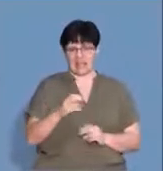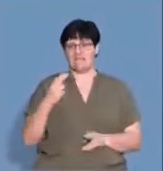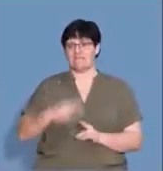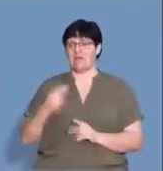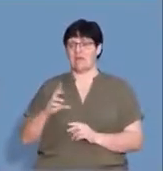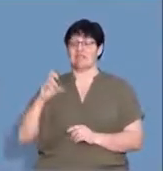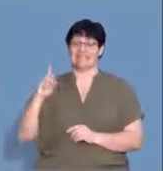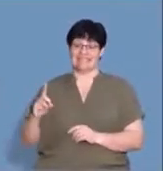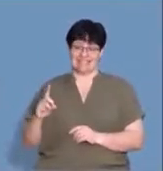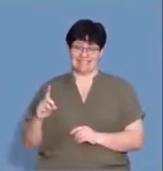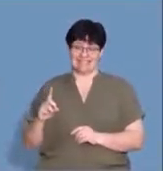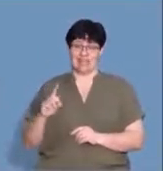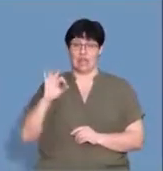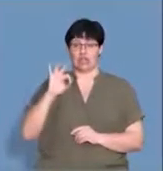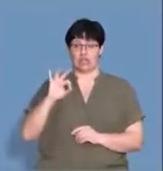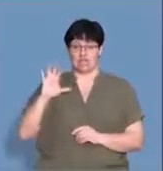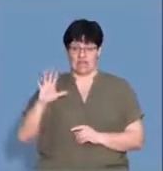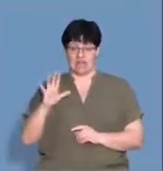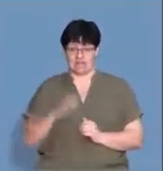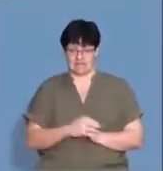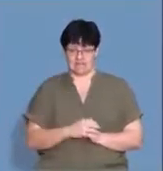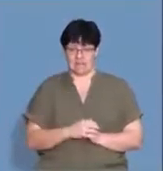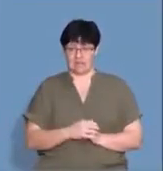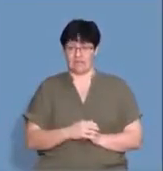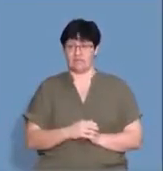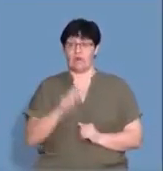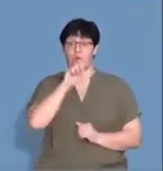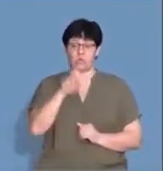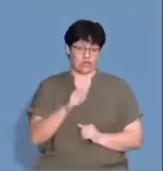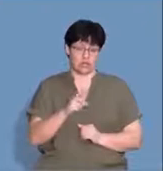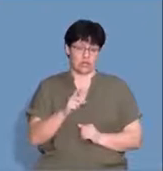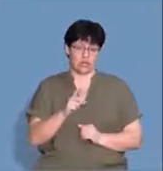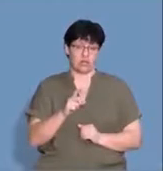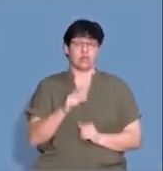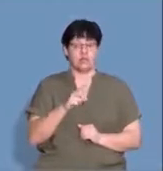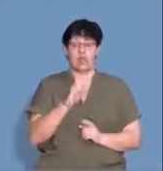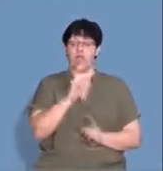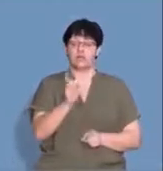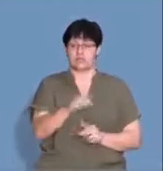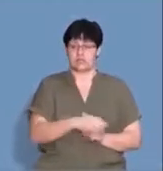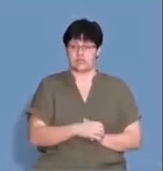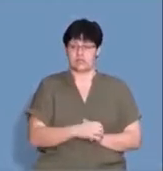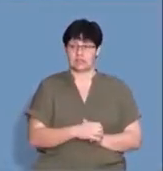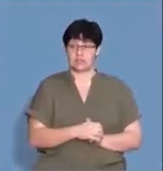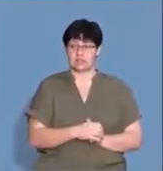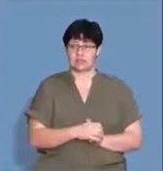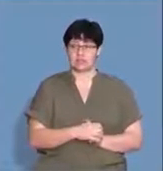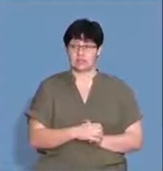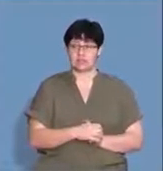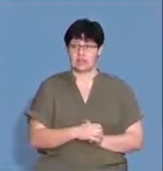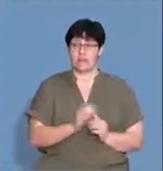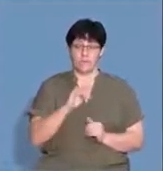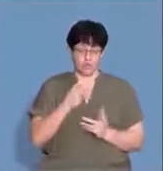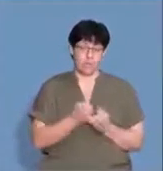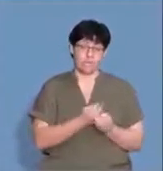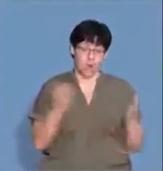finally we had D at 35. Now the question was, what were the answers? So our mode